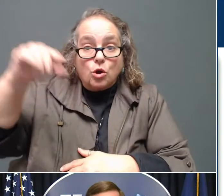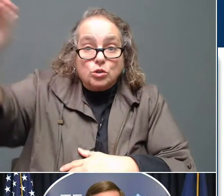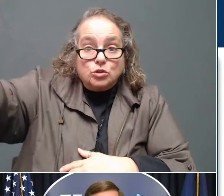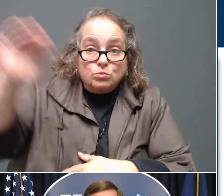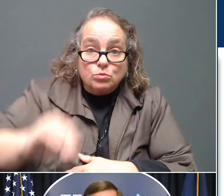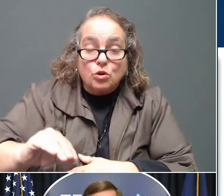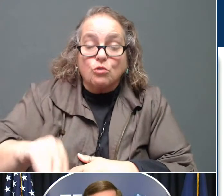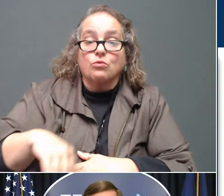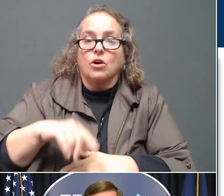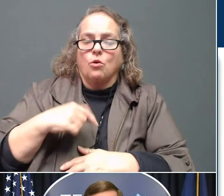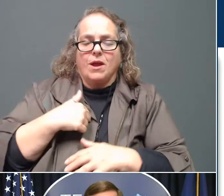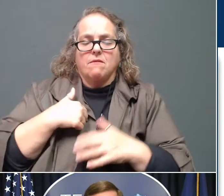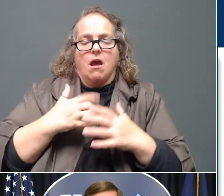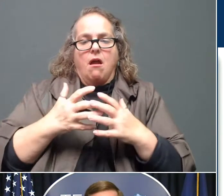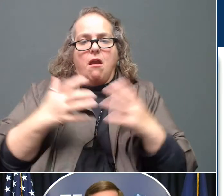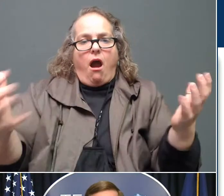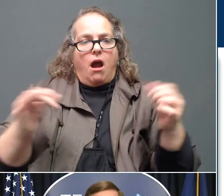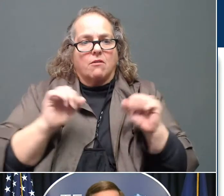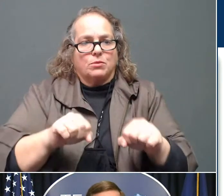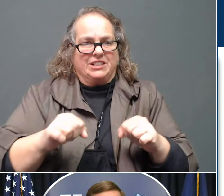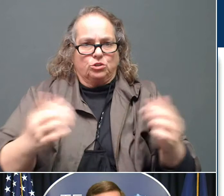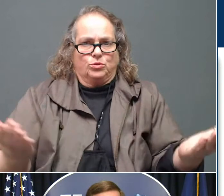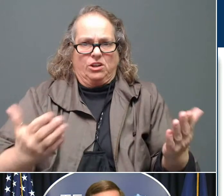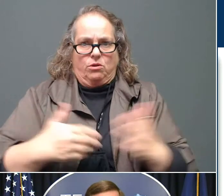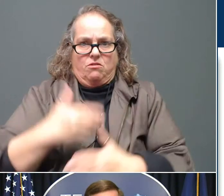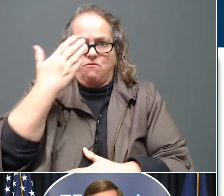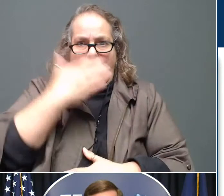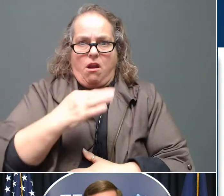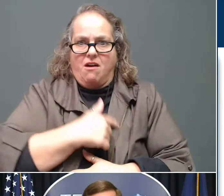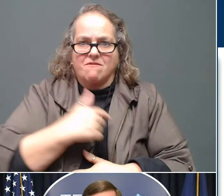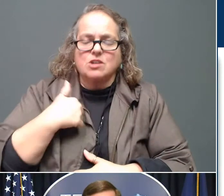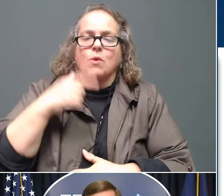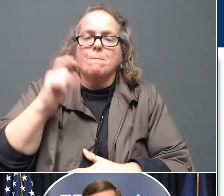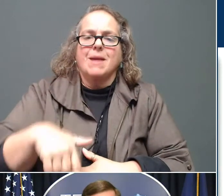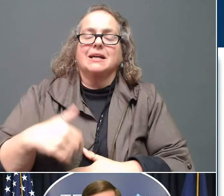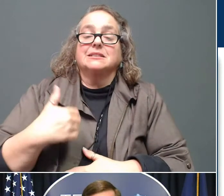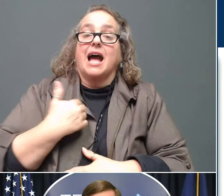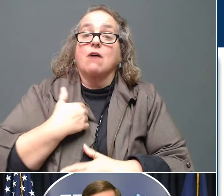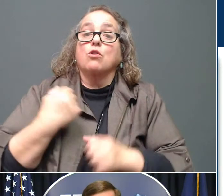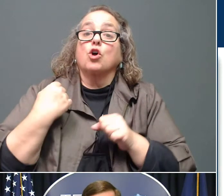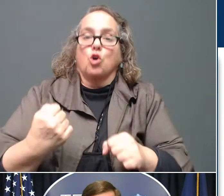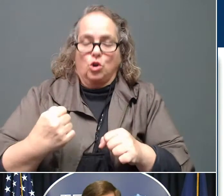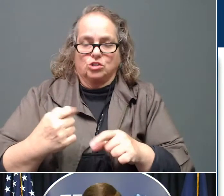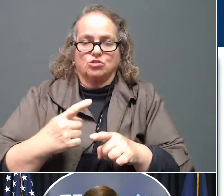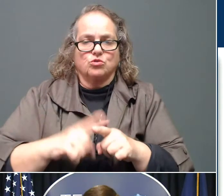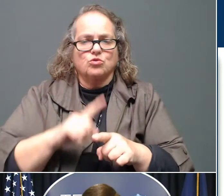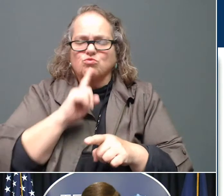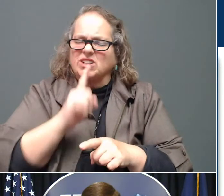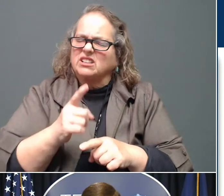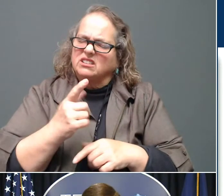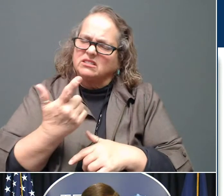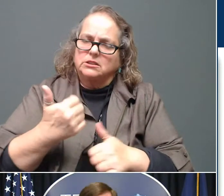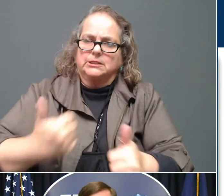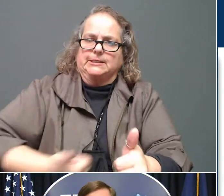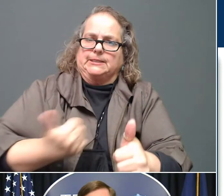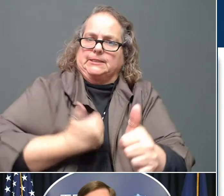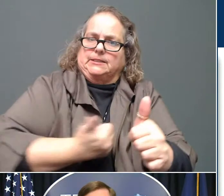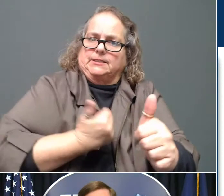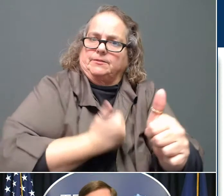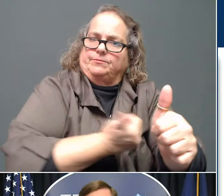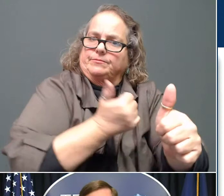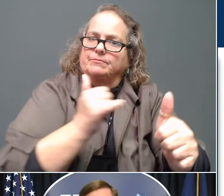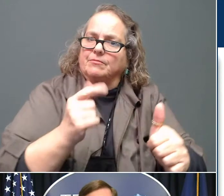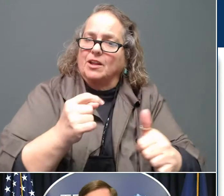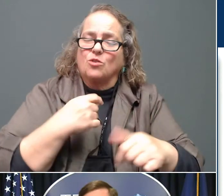so much potential in front of us. We've got to have the courage to go get it. All right? We can't cower. We have to move